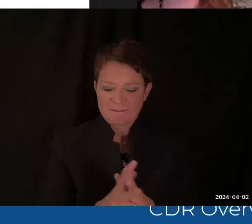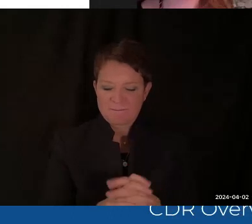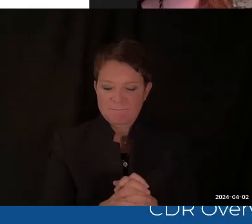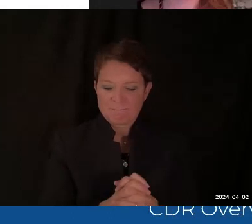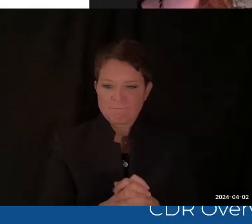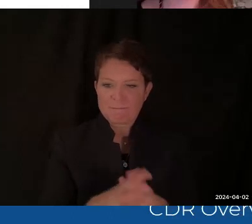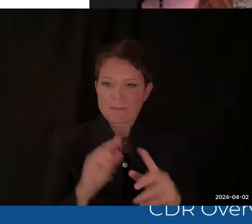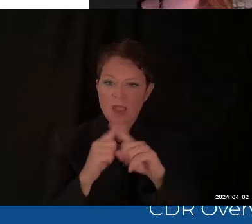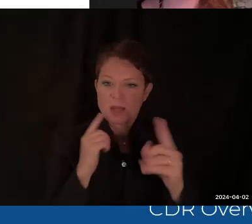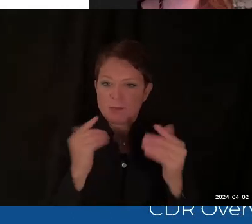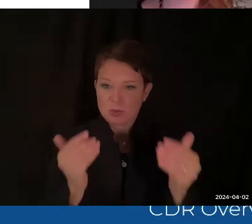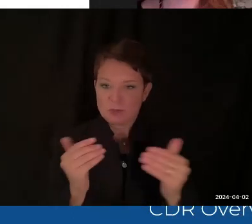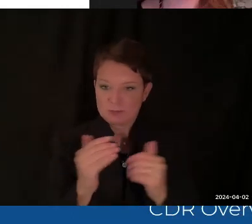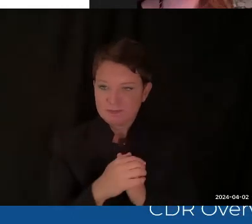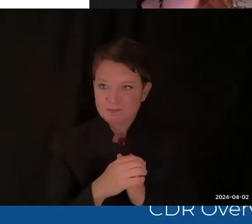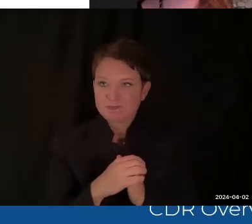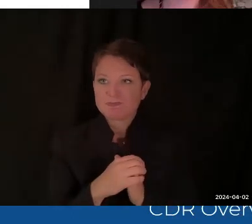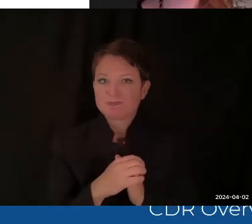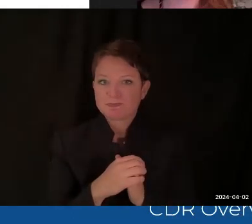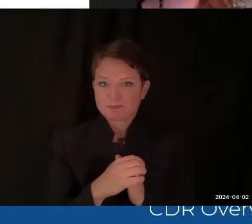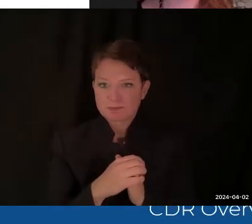Should be able to unmute at this time.